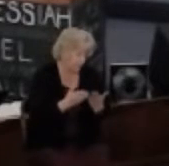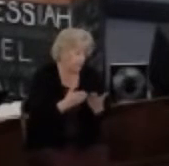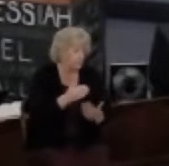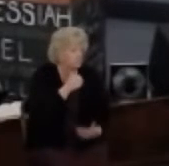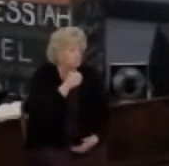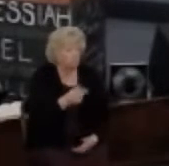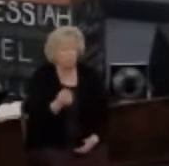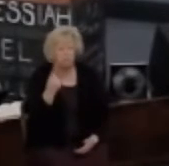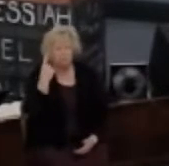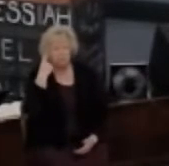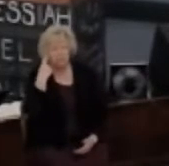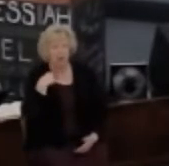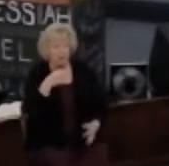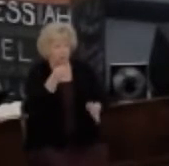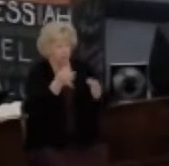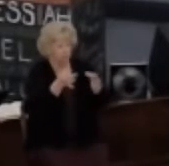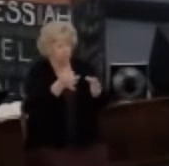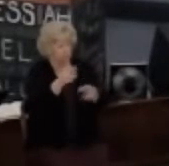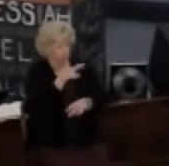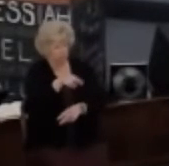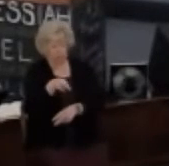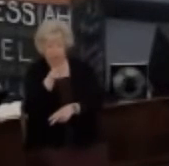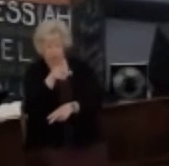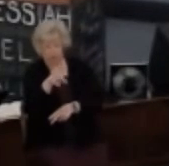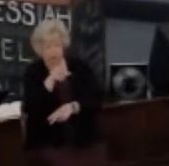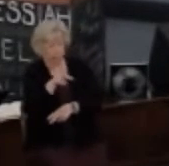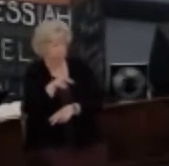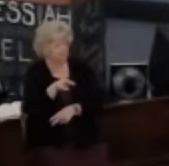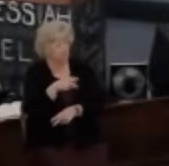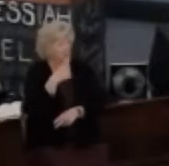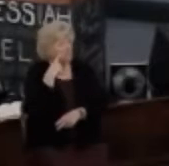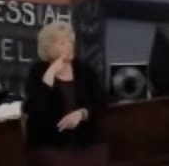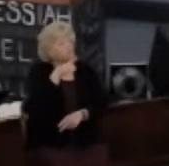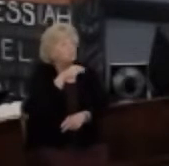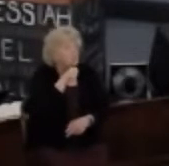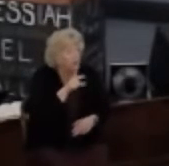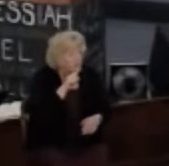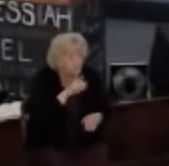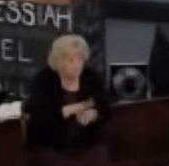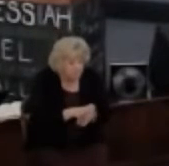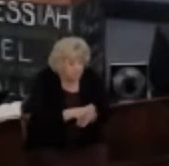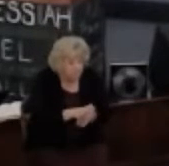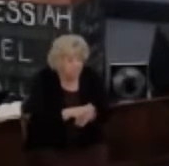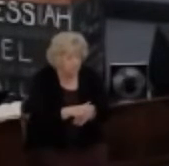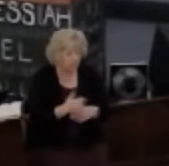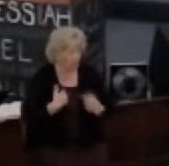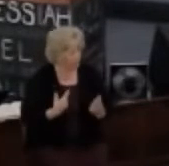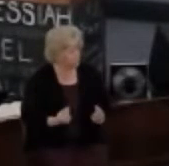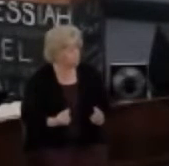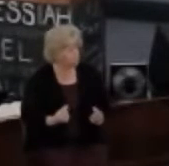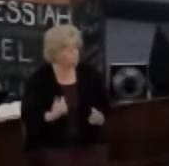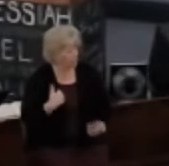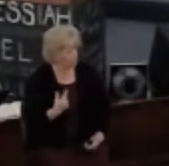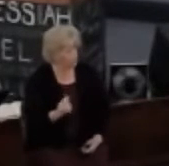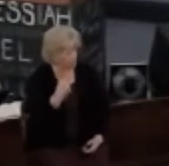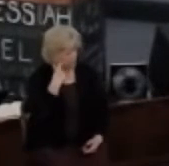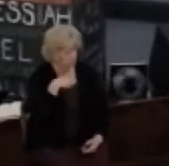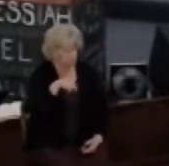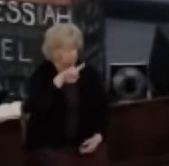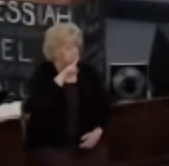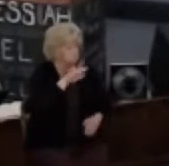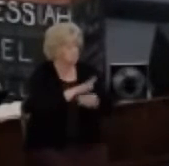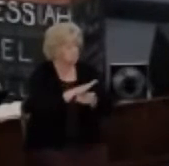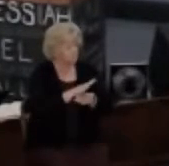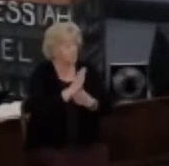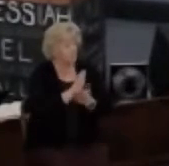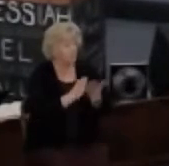think that I'm judging you, that I don't think that you're committed. I do. But I